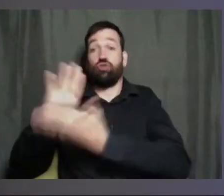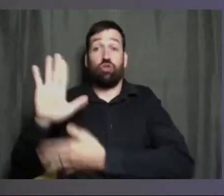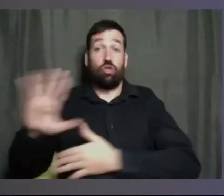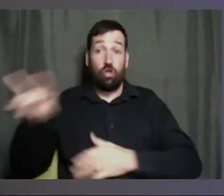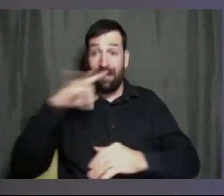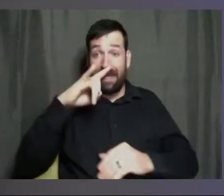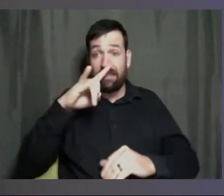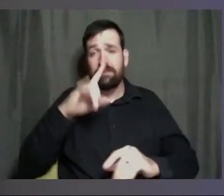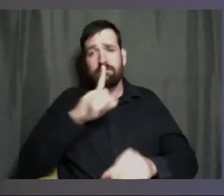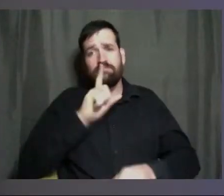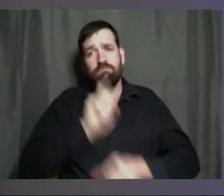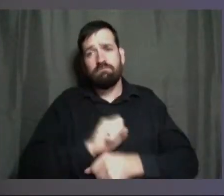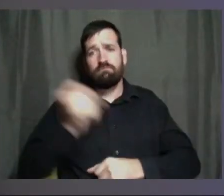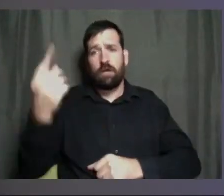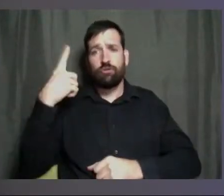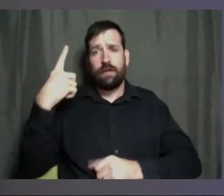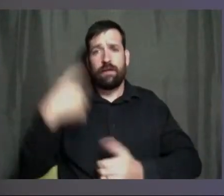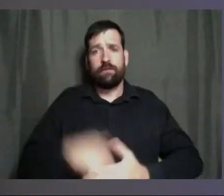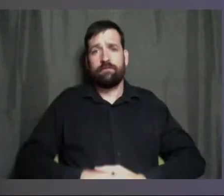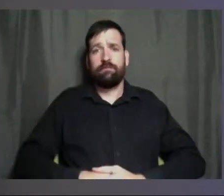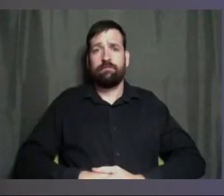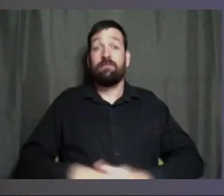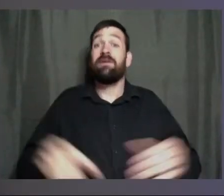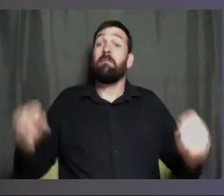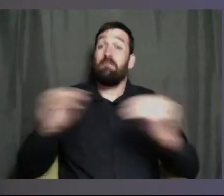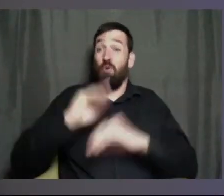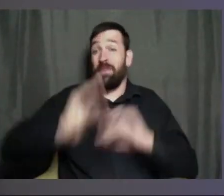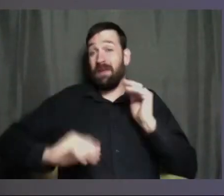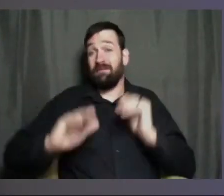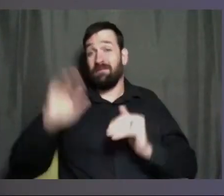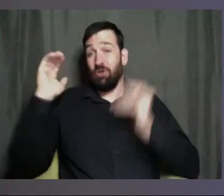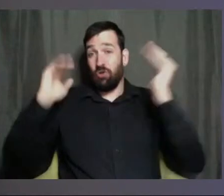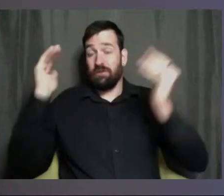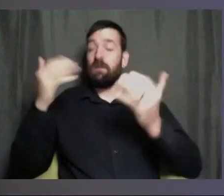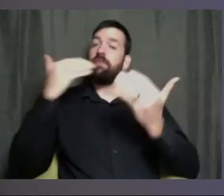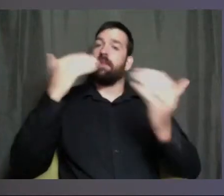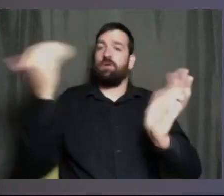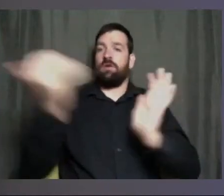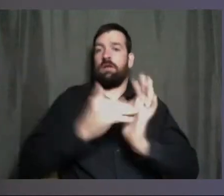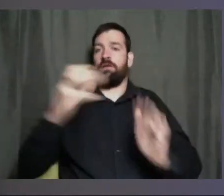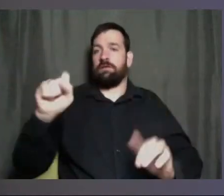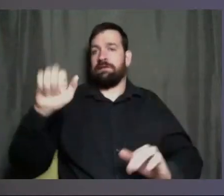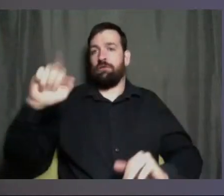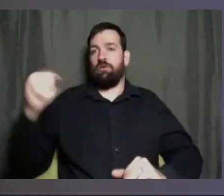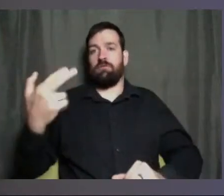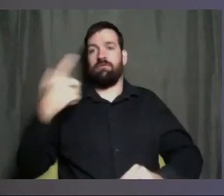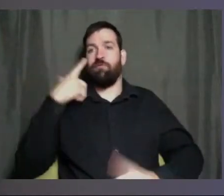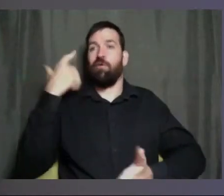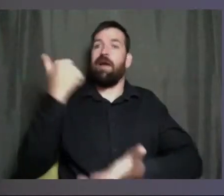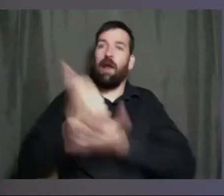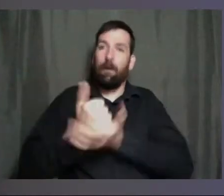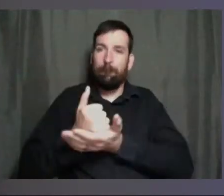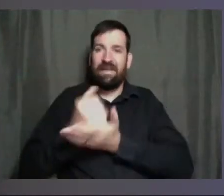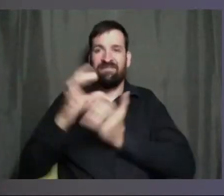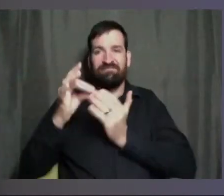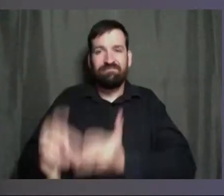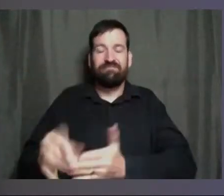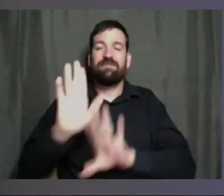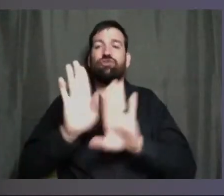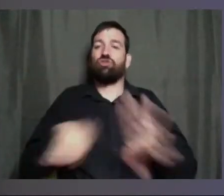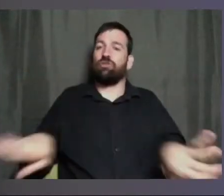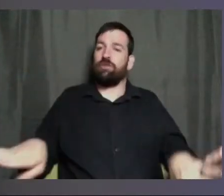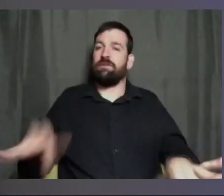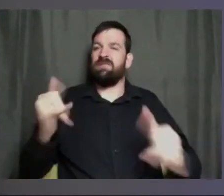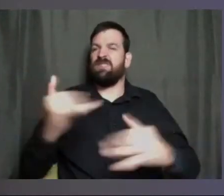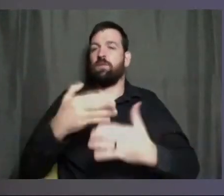this, even so, more so than adults do. So again, thanks, Sarah, for helping to guide your children to that shot this weekend. And please, if